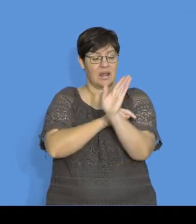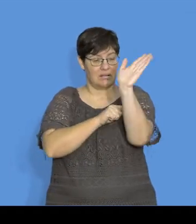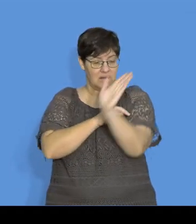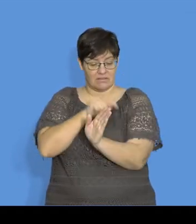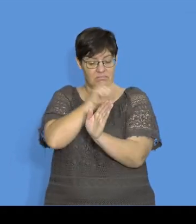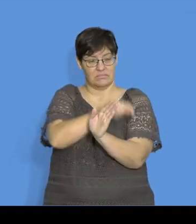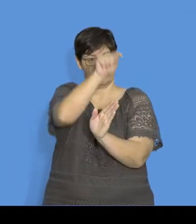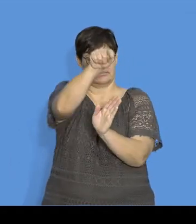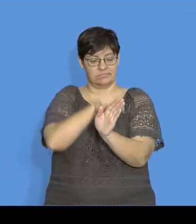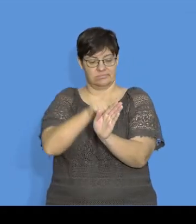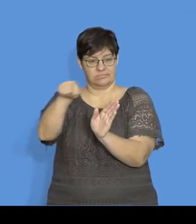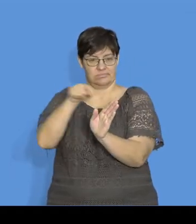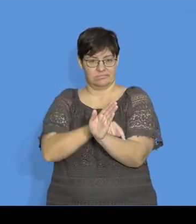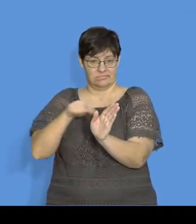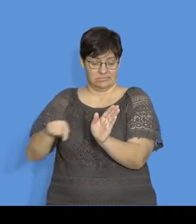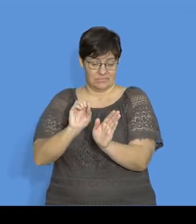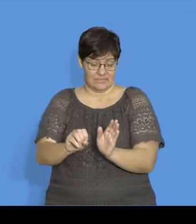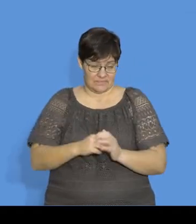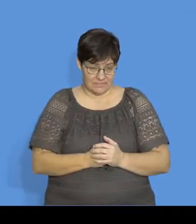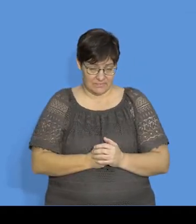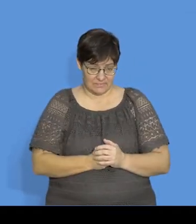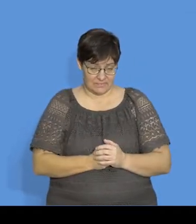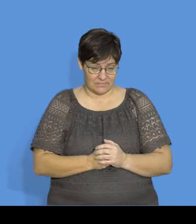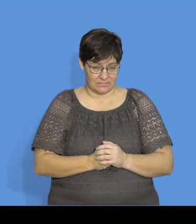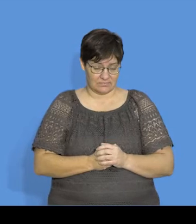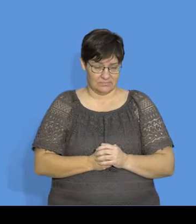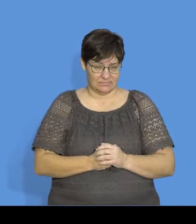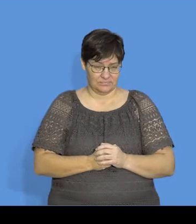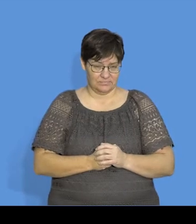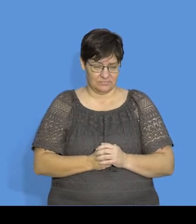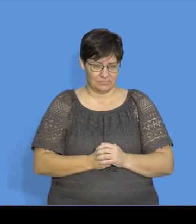the points, okay?